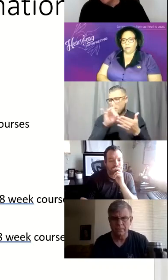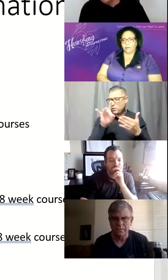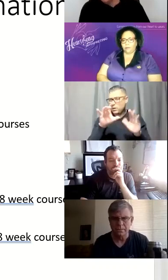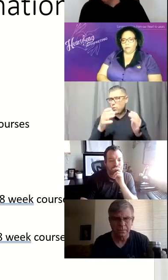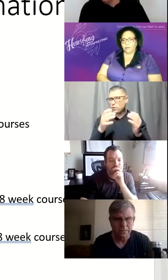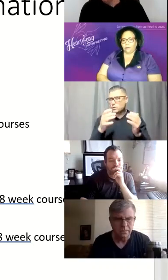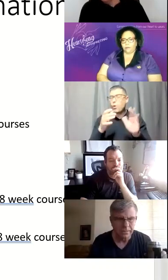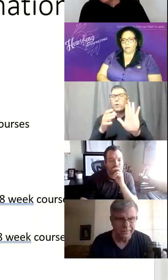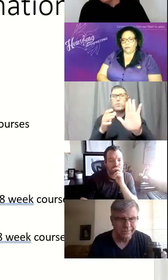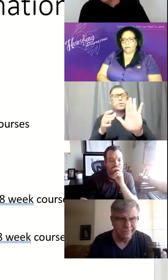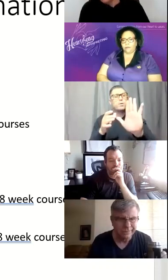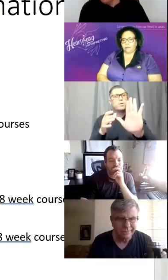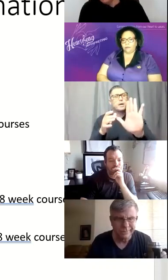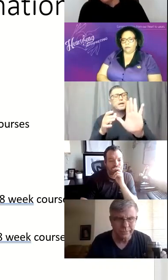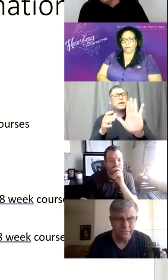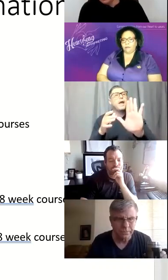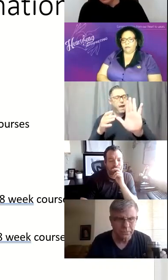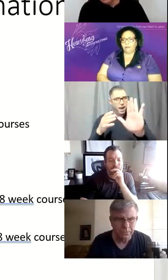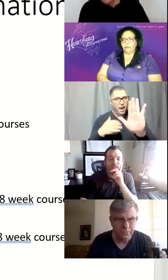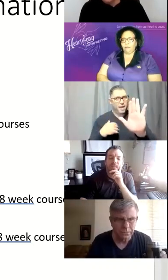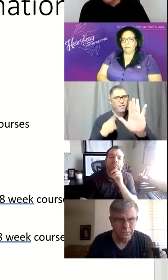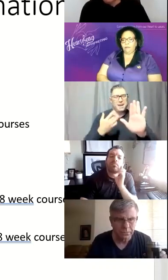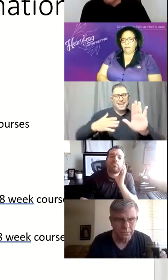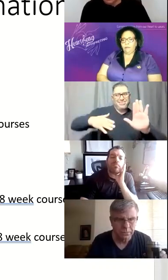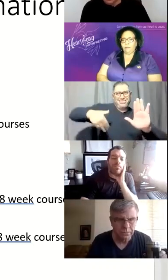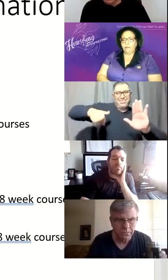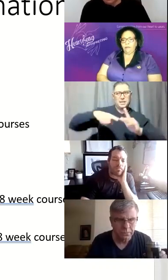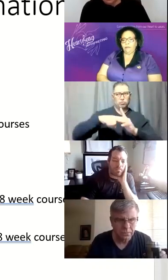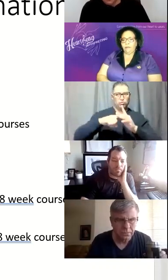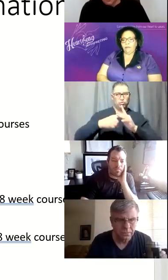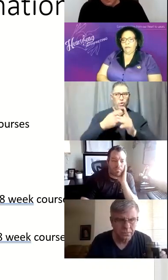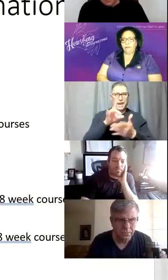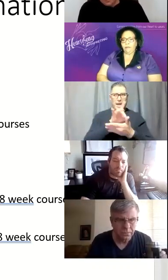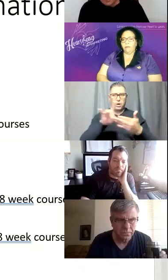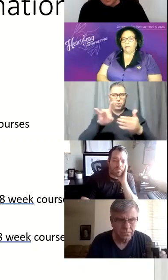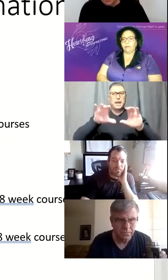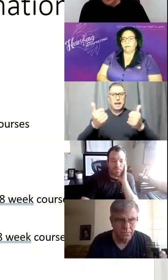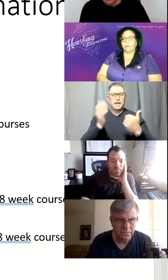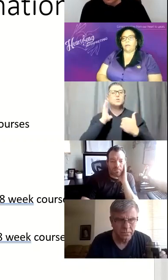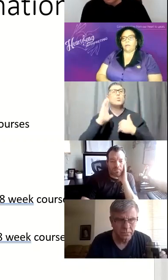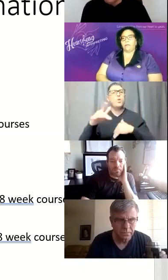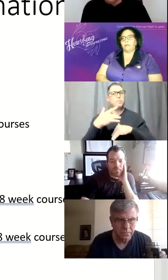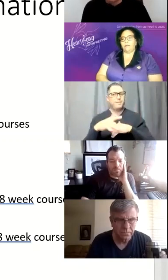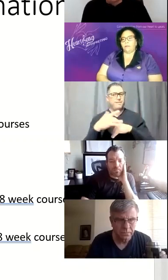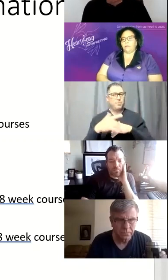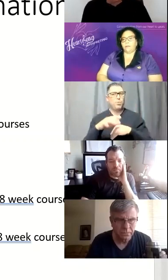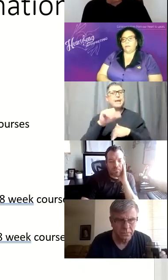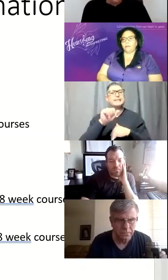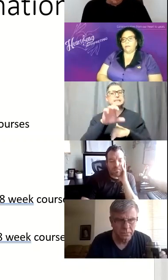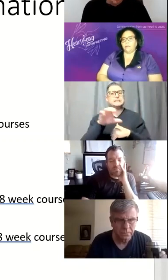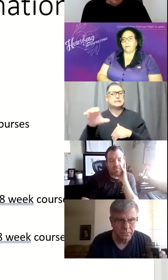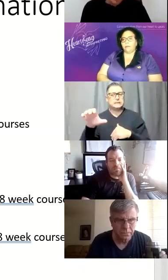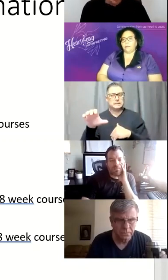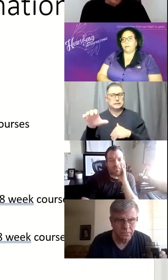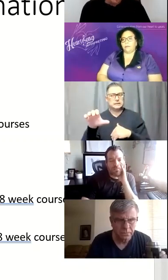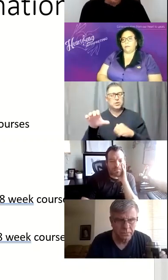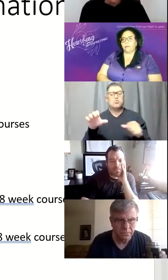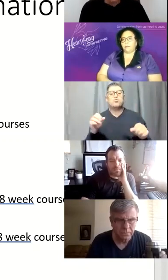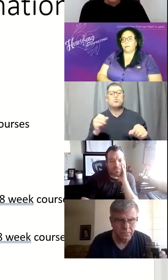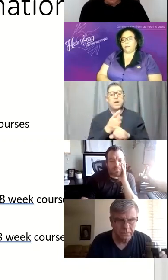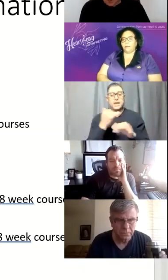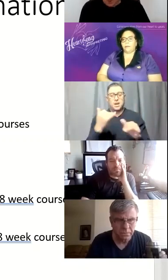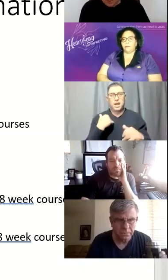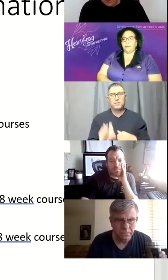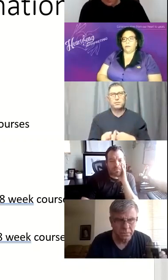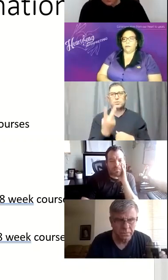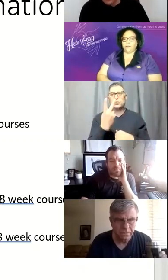added a late start 8-week course that will be offered at SCC. We are currently offered 2 ASL